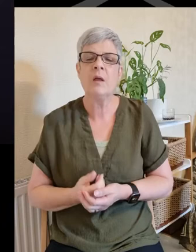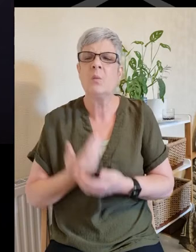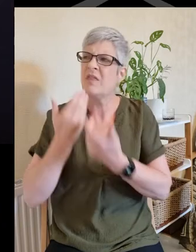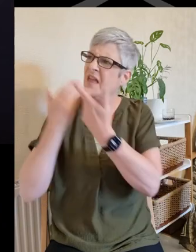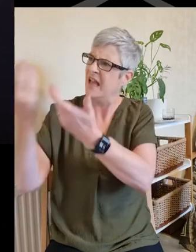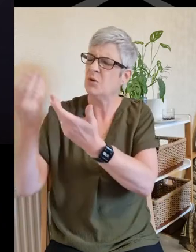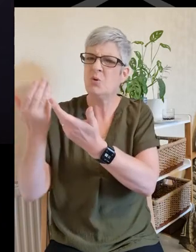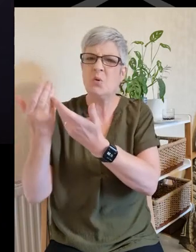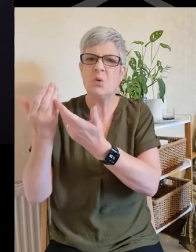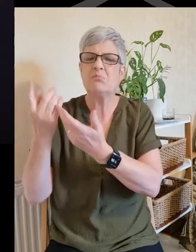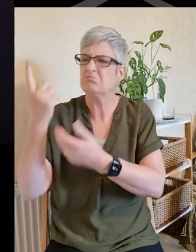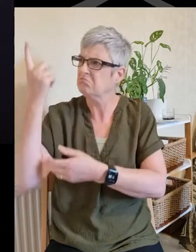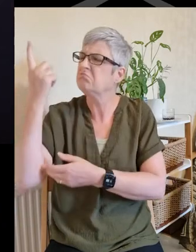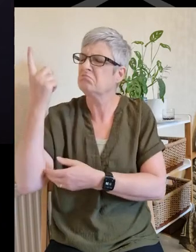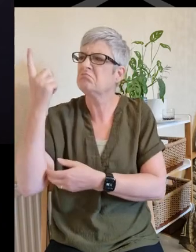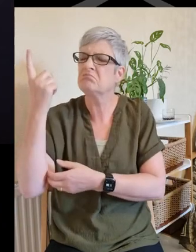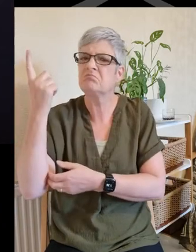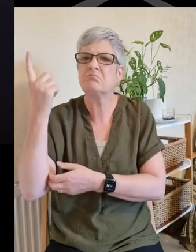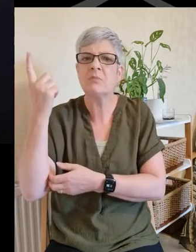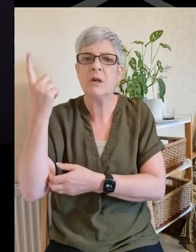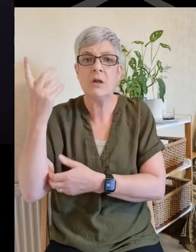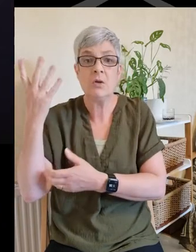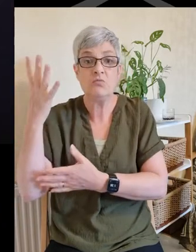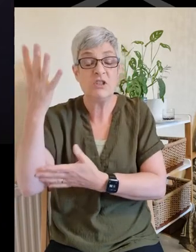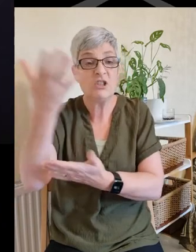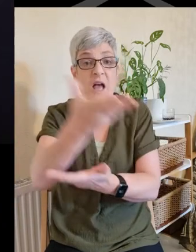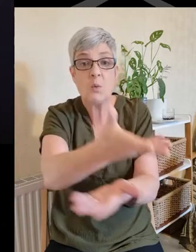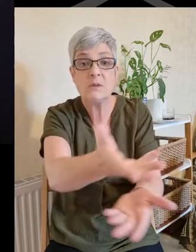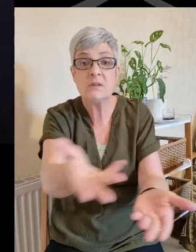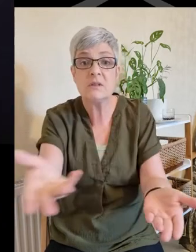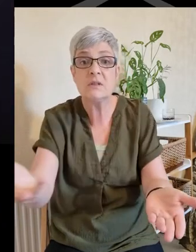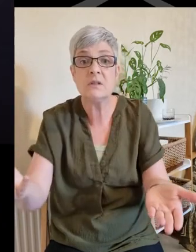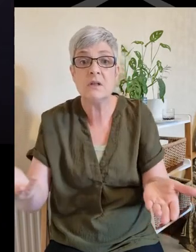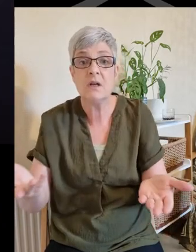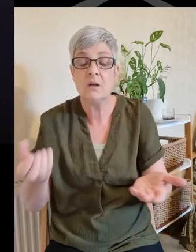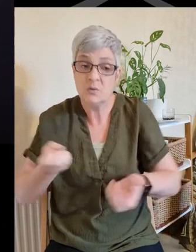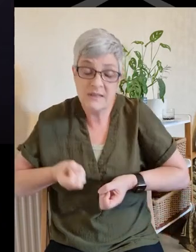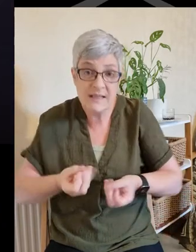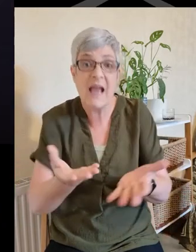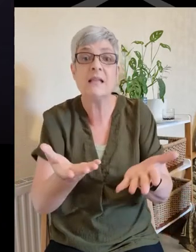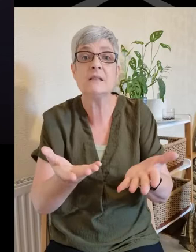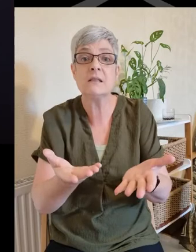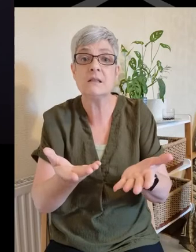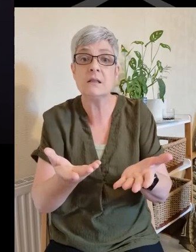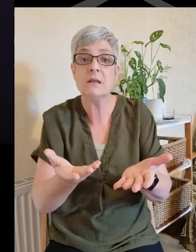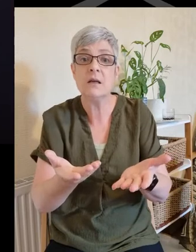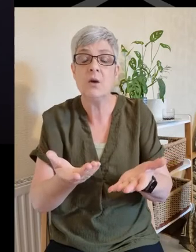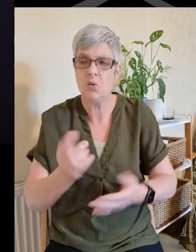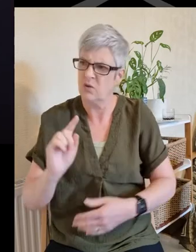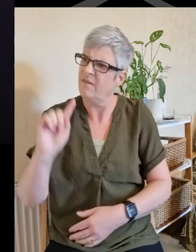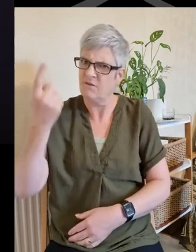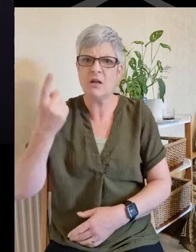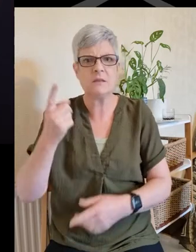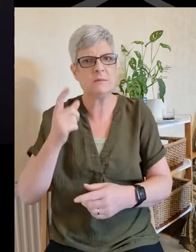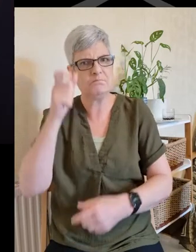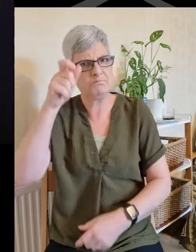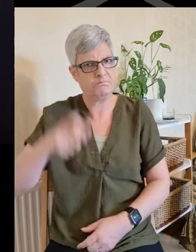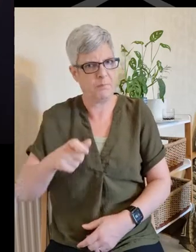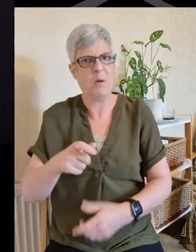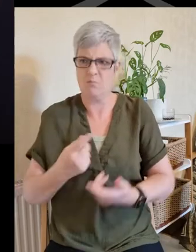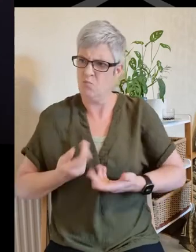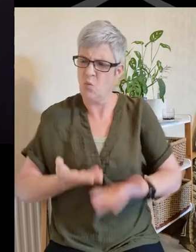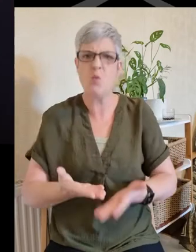We thank you that you're a God who reaches out, a God who sends, a God who makes the first move.